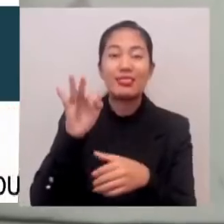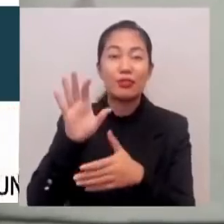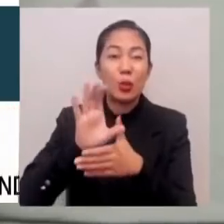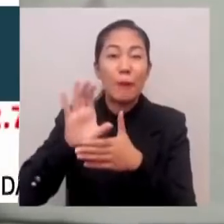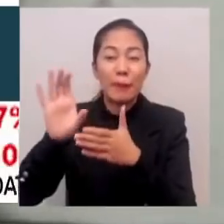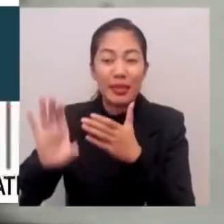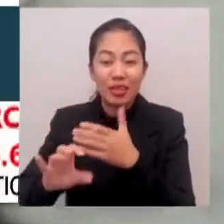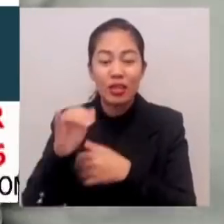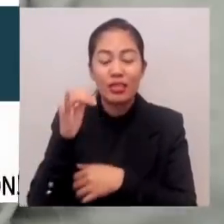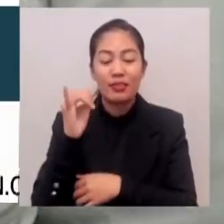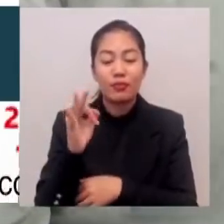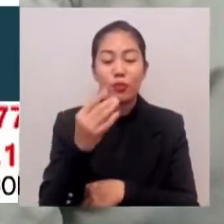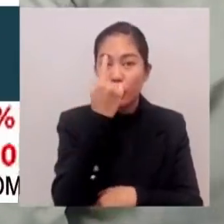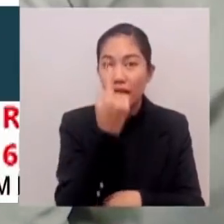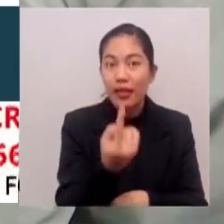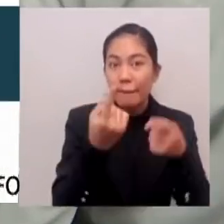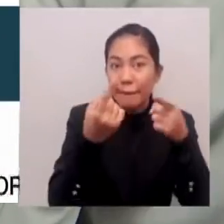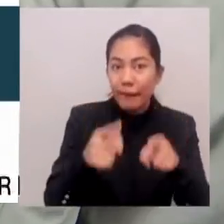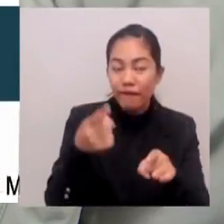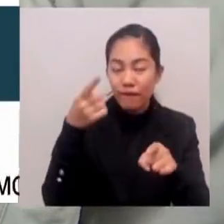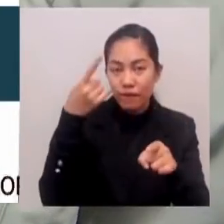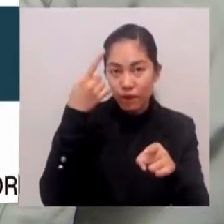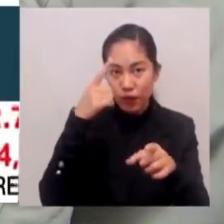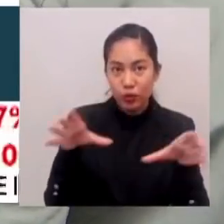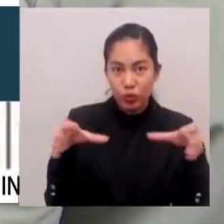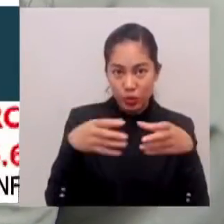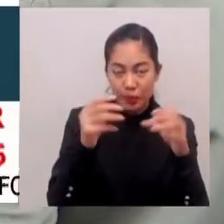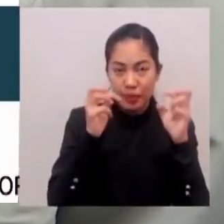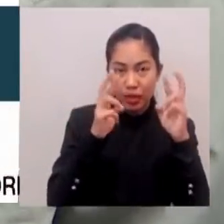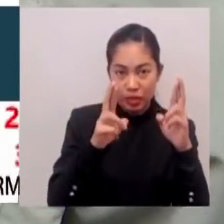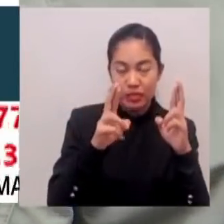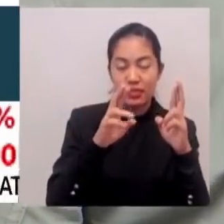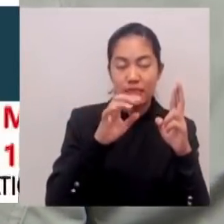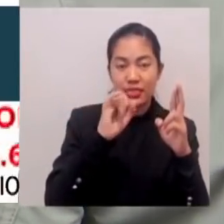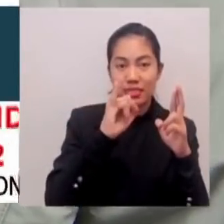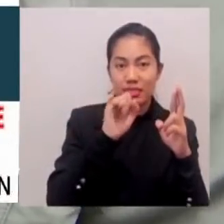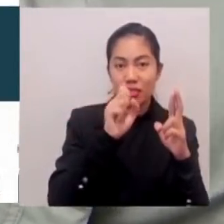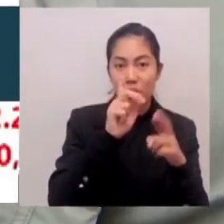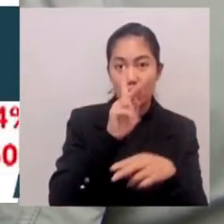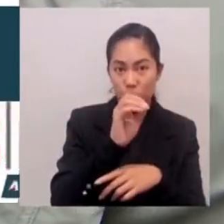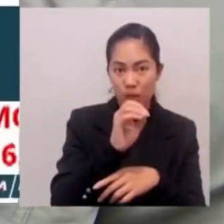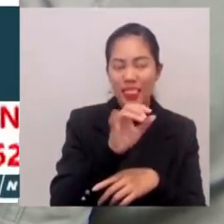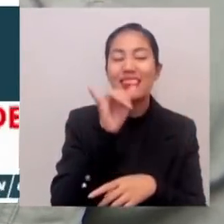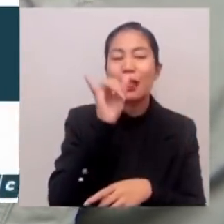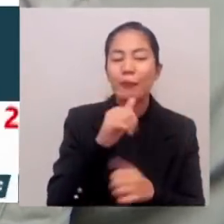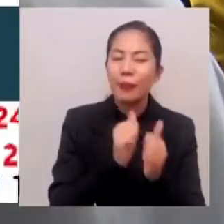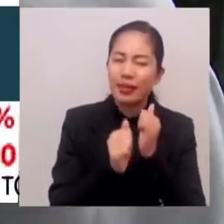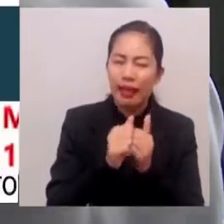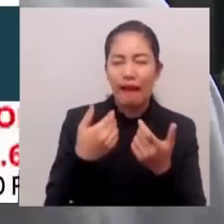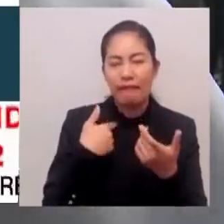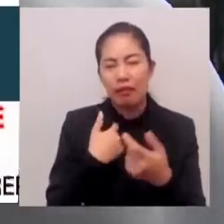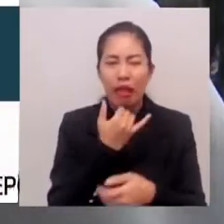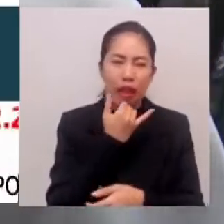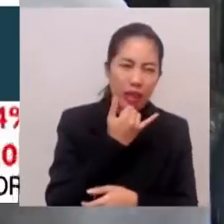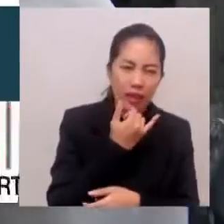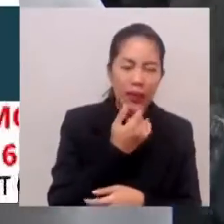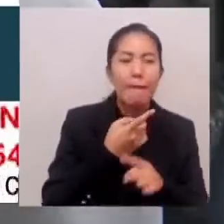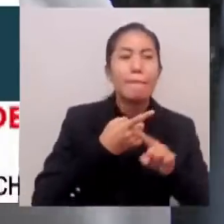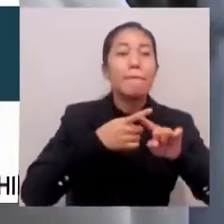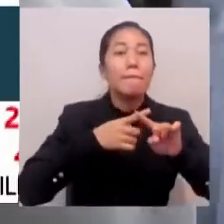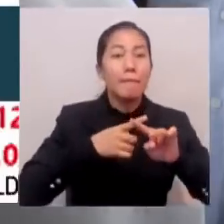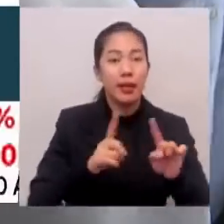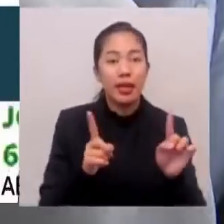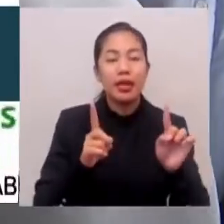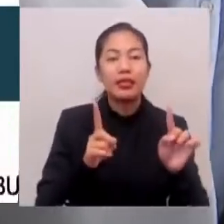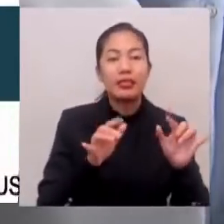the very least happening only to two candidates, then we can very well say that there's something wrong with the organization.